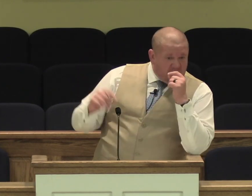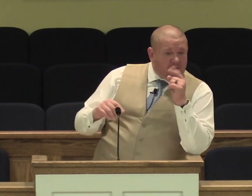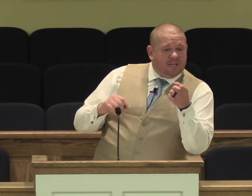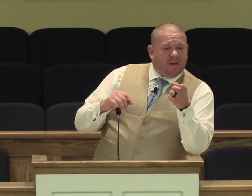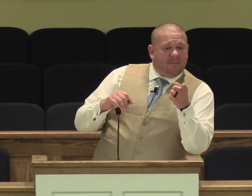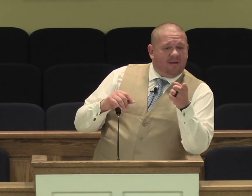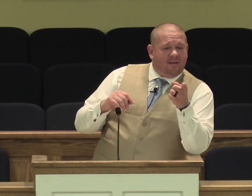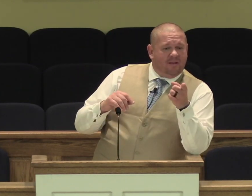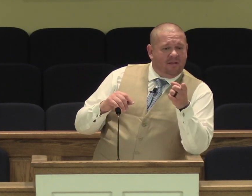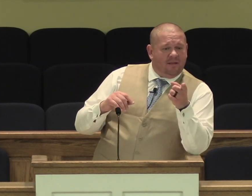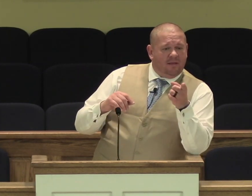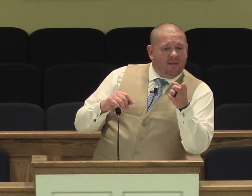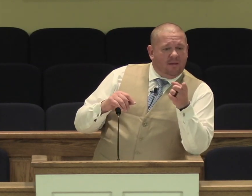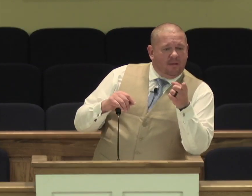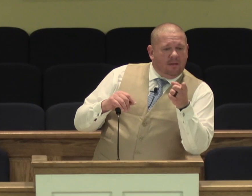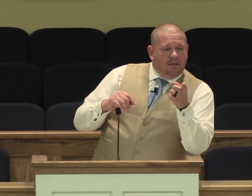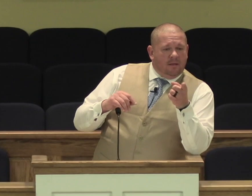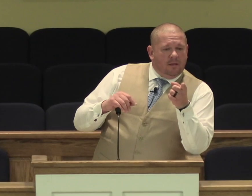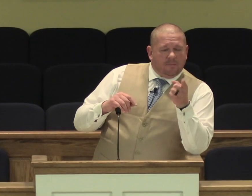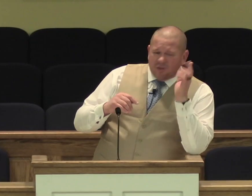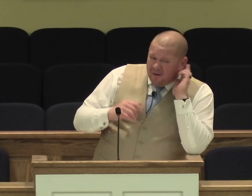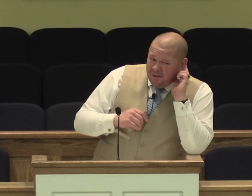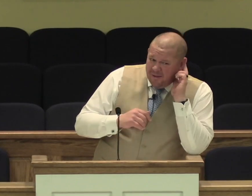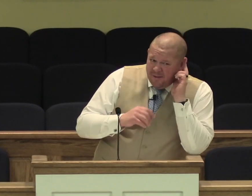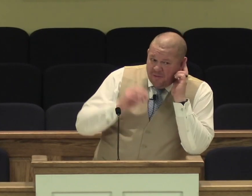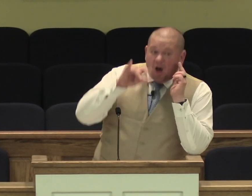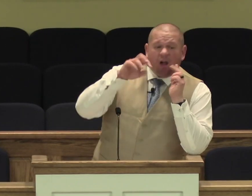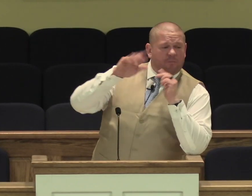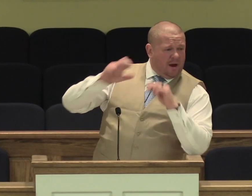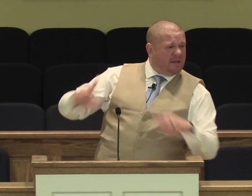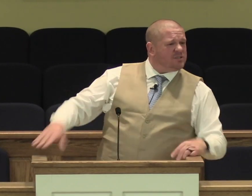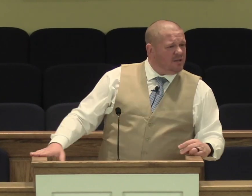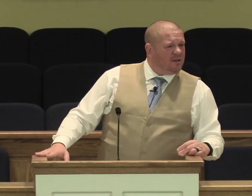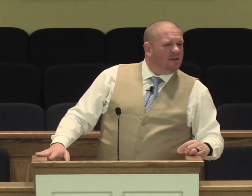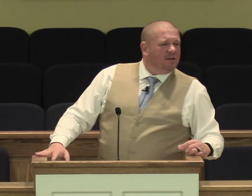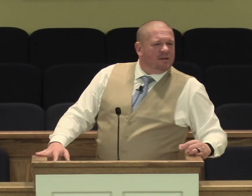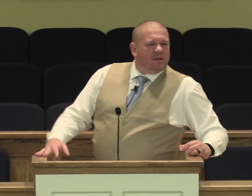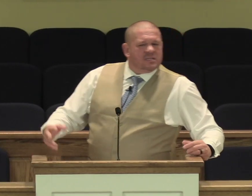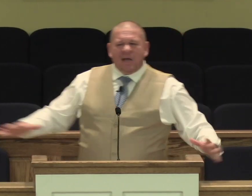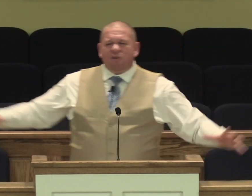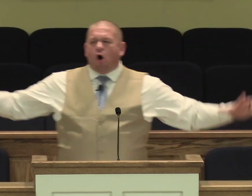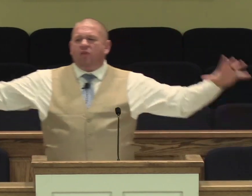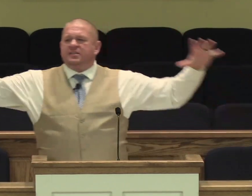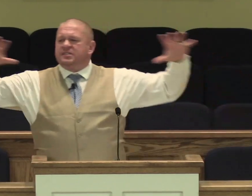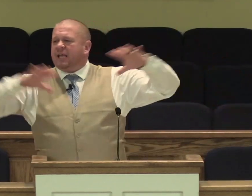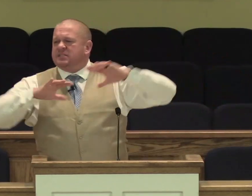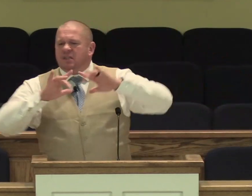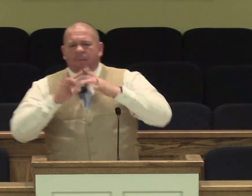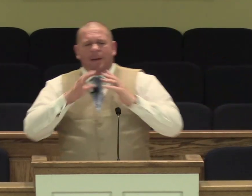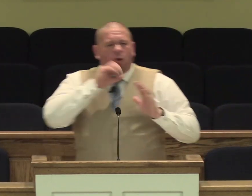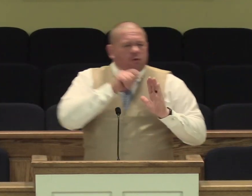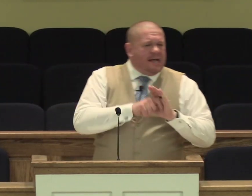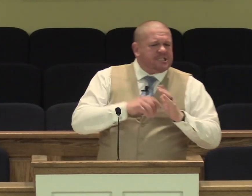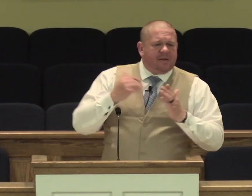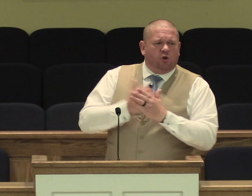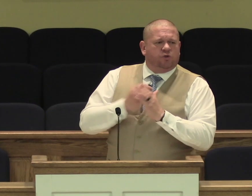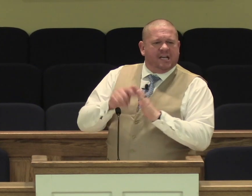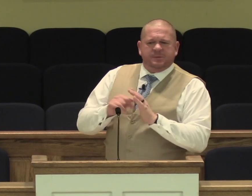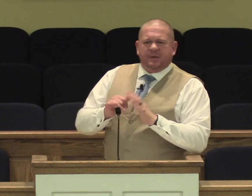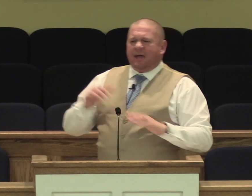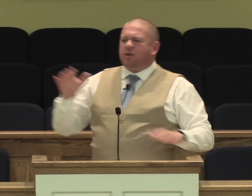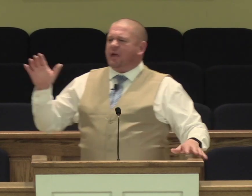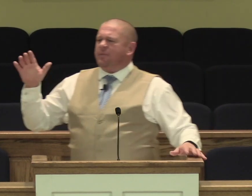of the Spirit. Yes, ma'am. I'm sorry? The olive branch. See, we have all these things in the Bible, Old Testament